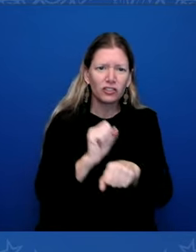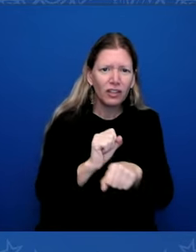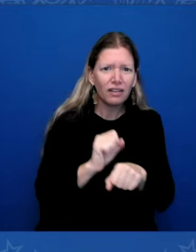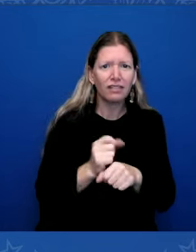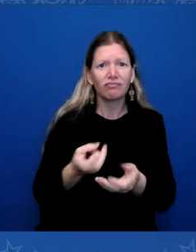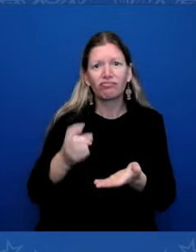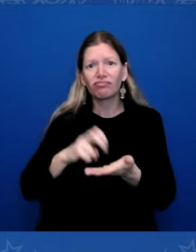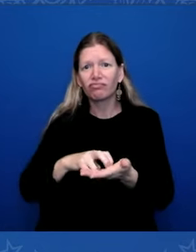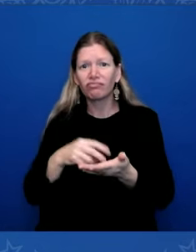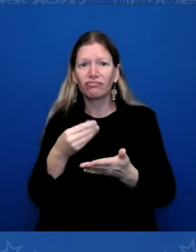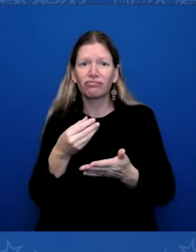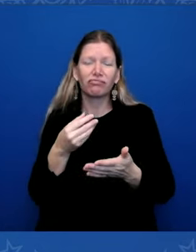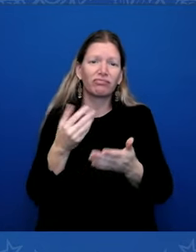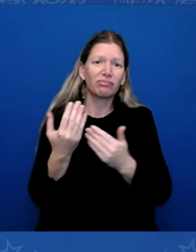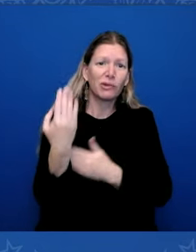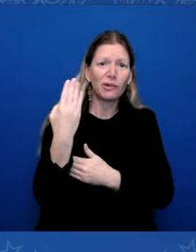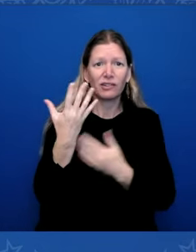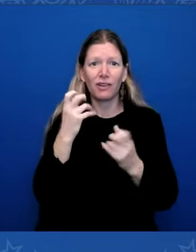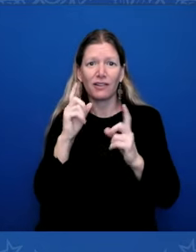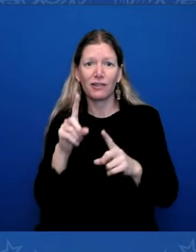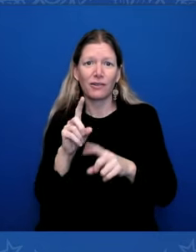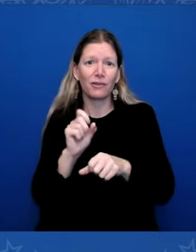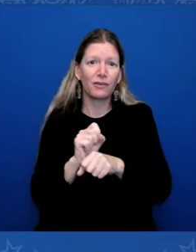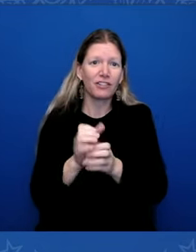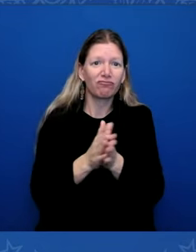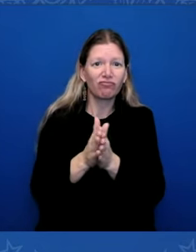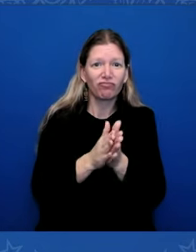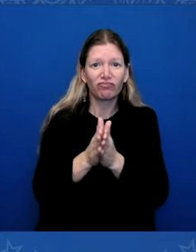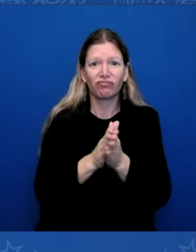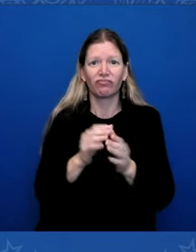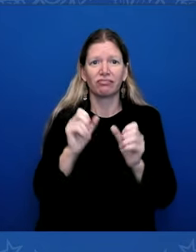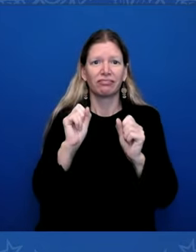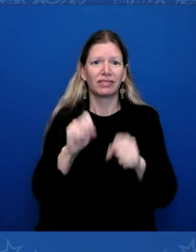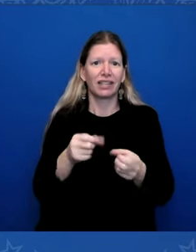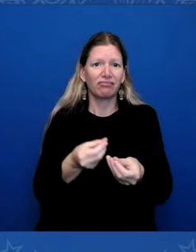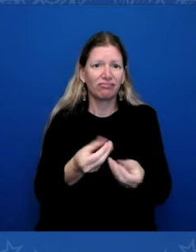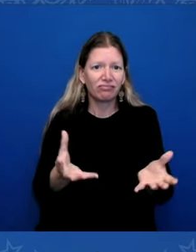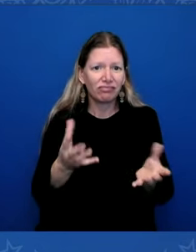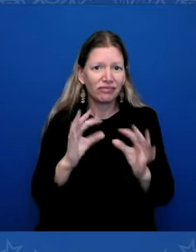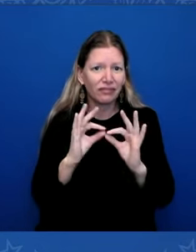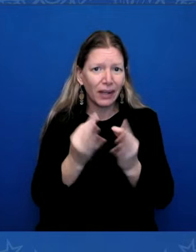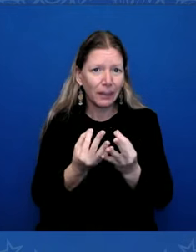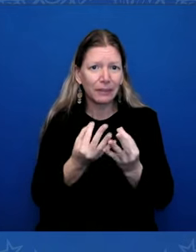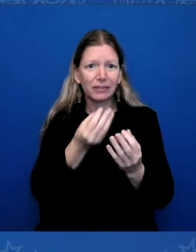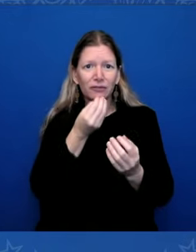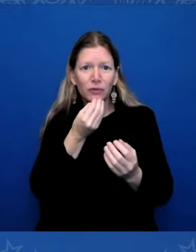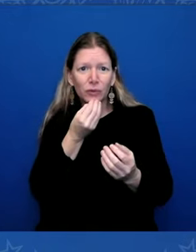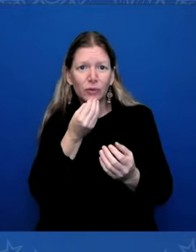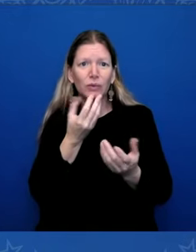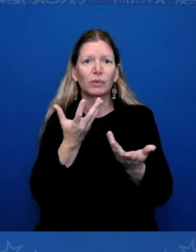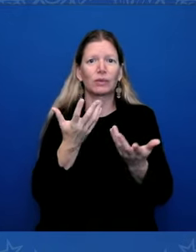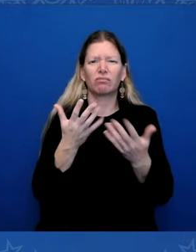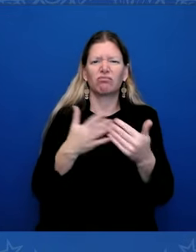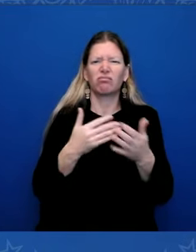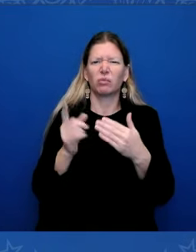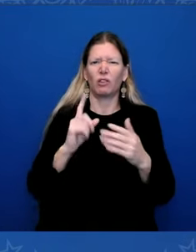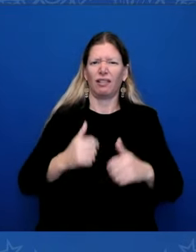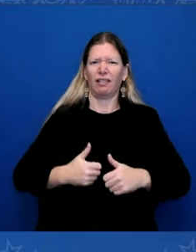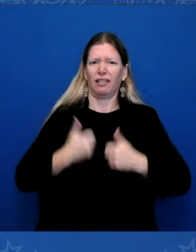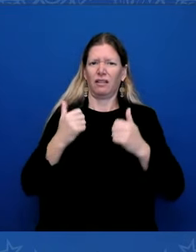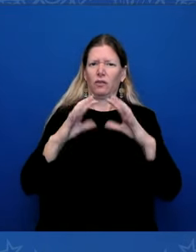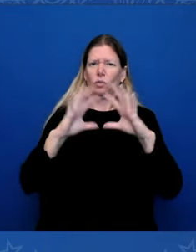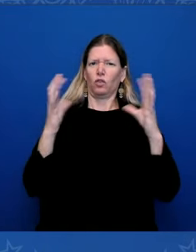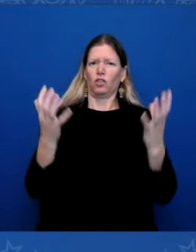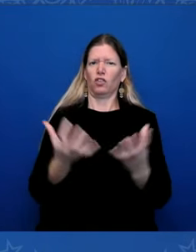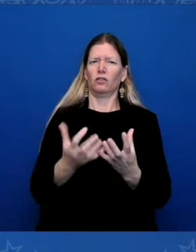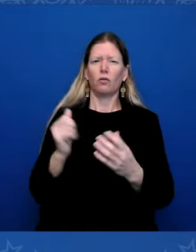That's the notion here behind this. For example, one of the things we're doing in terms of, I proposed a long